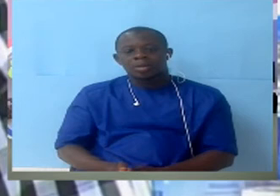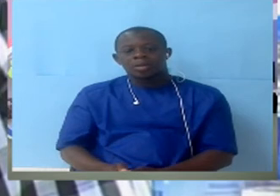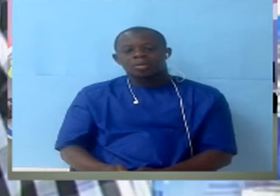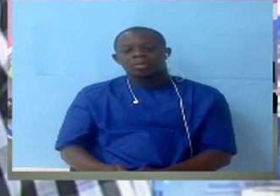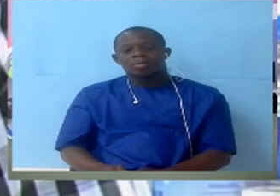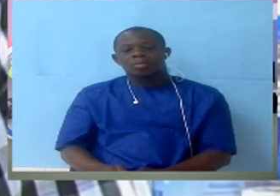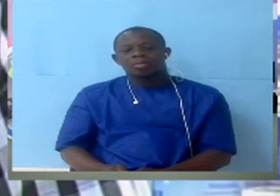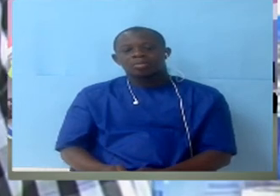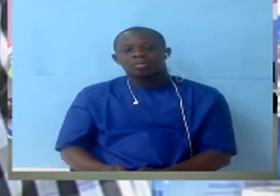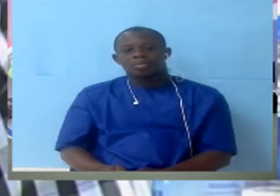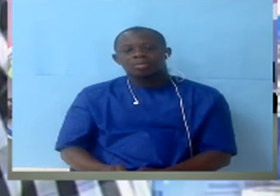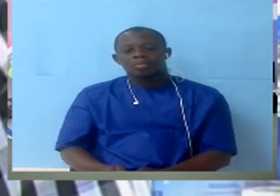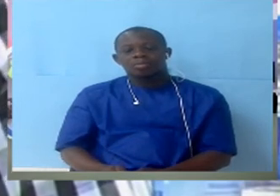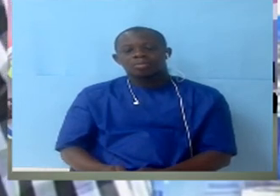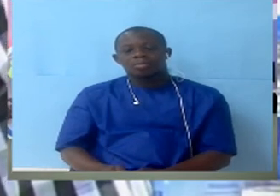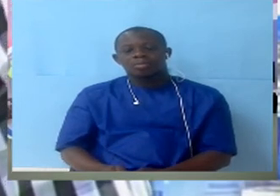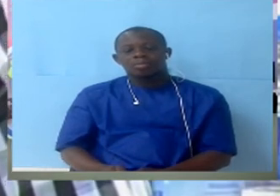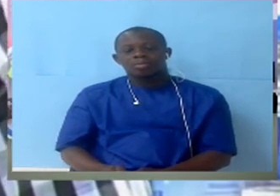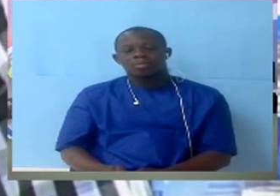mate lady. Because akunyoko.